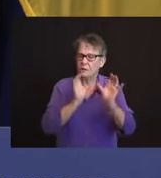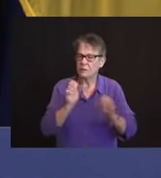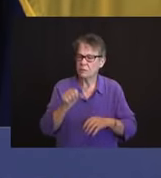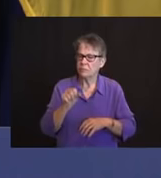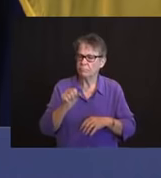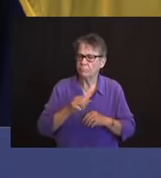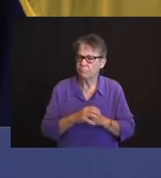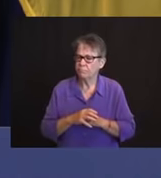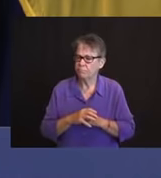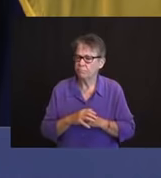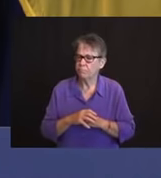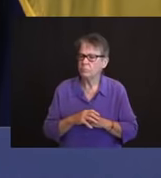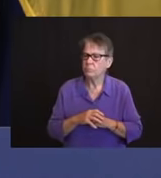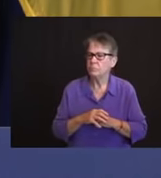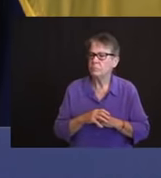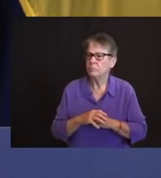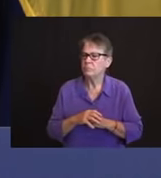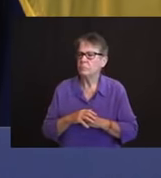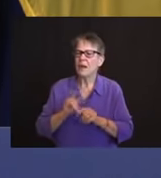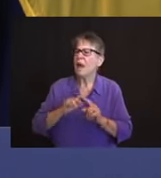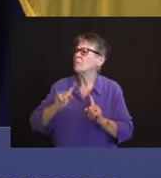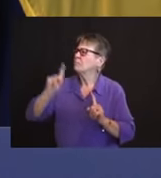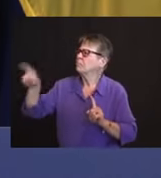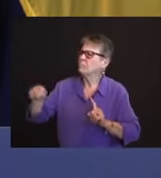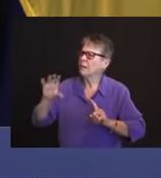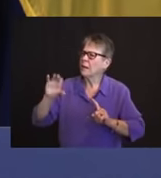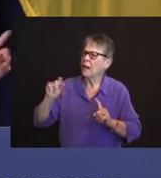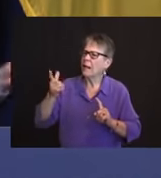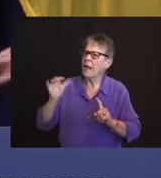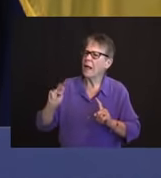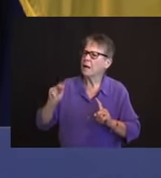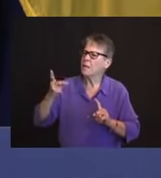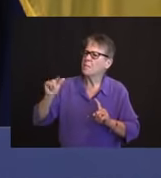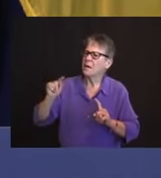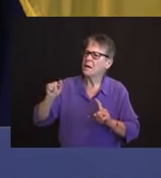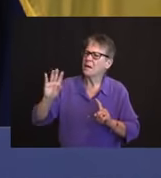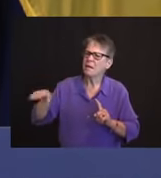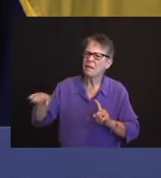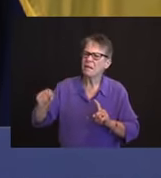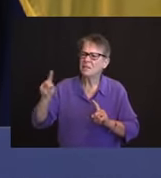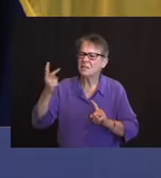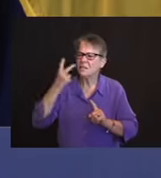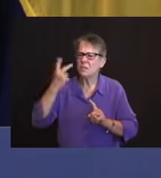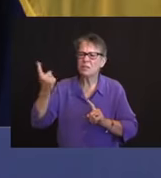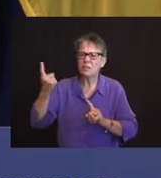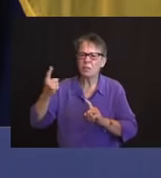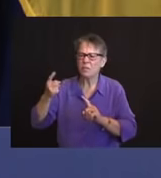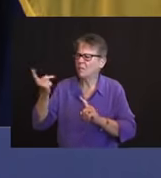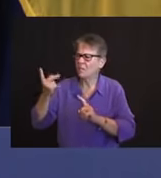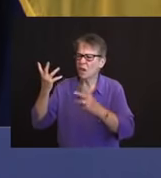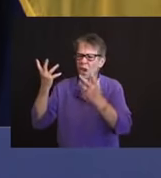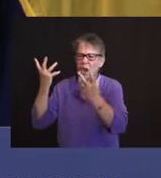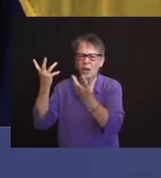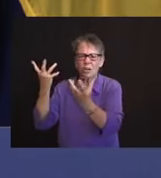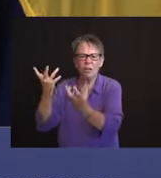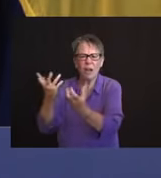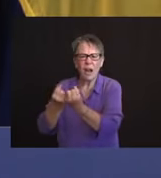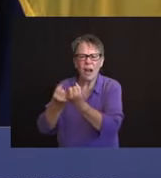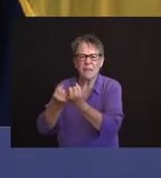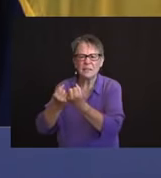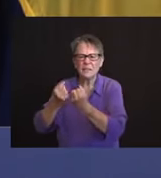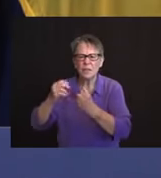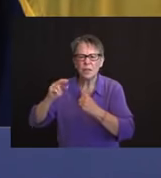couple of minutes because of a horrific crash in the New Jersey Turnpike. It involved one of your troopers. Would love to get an update on that. And I think you